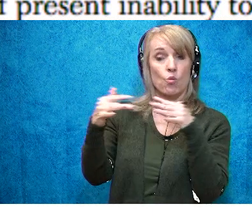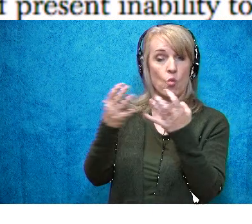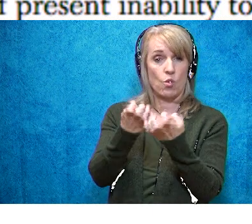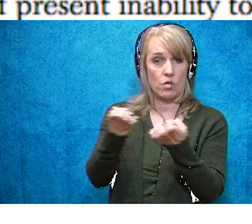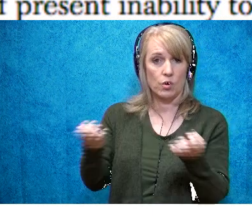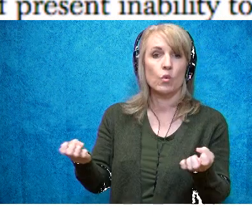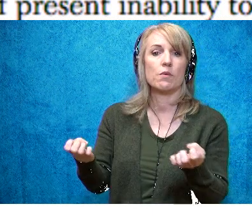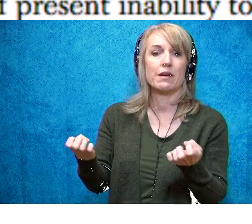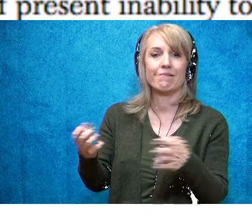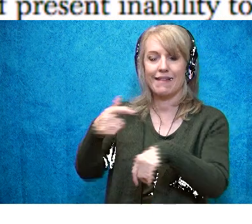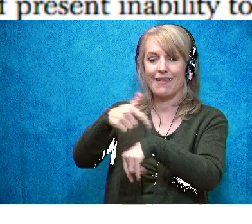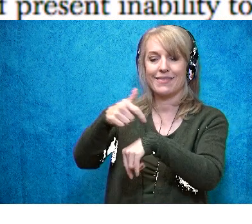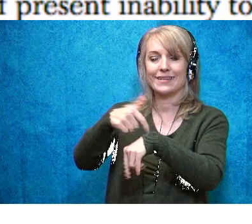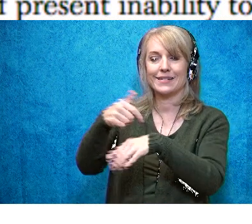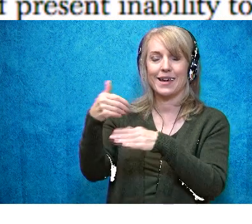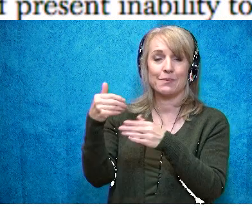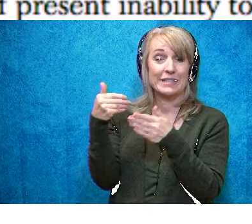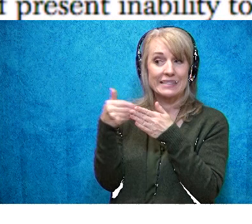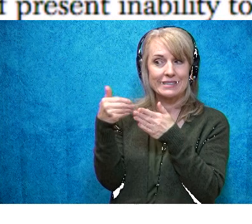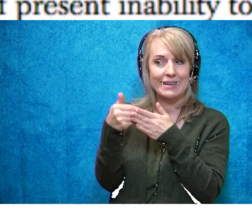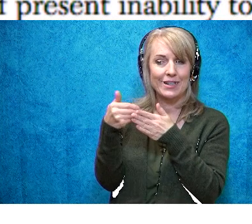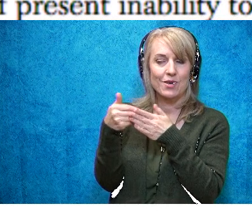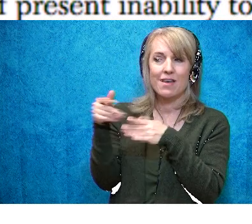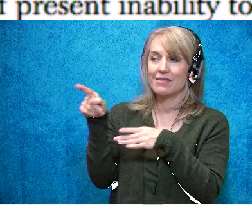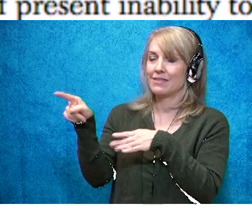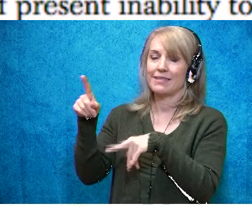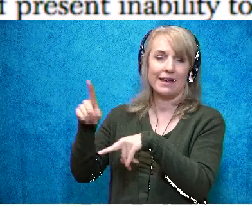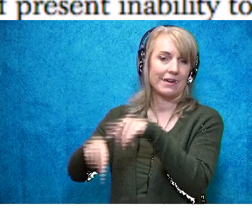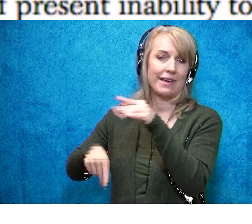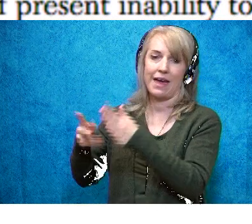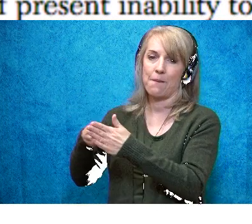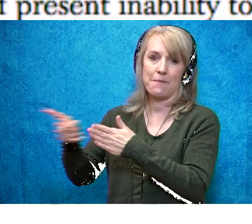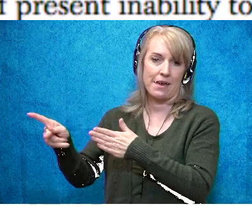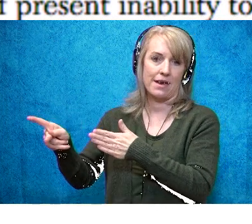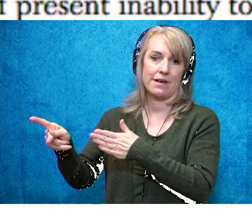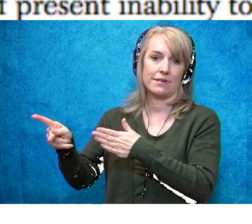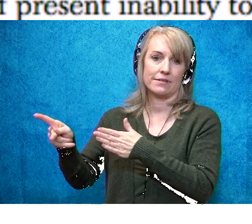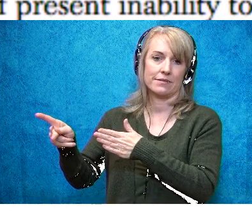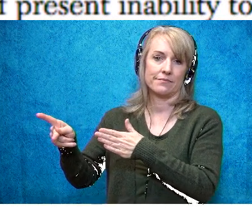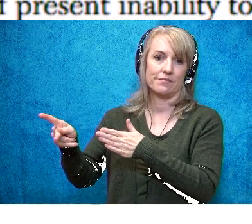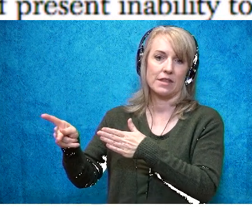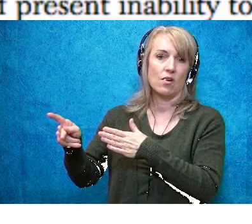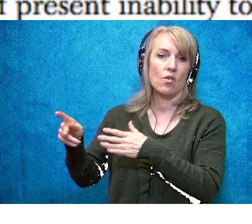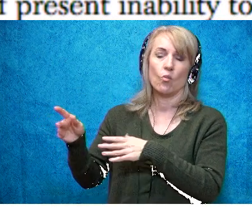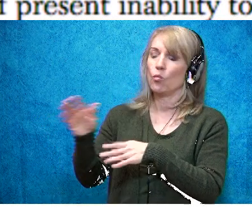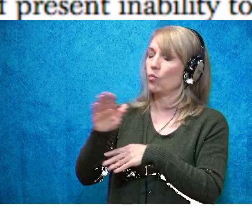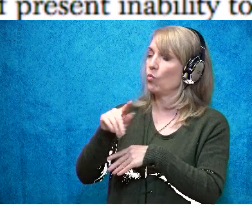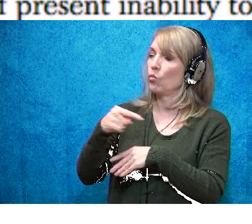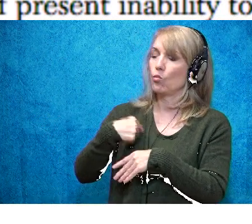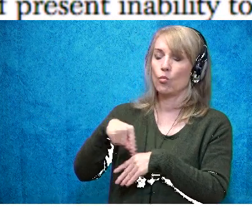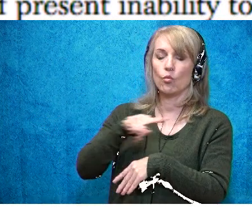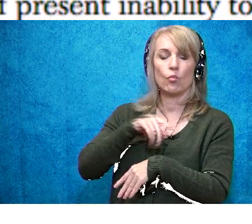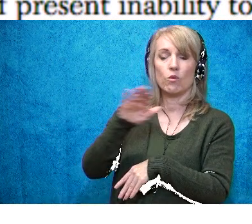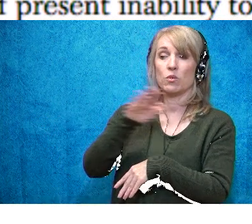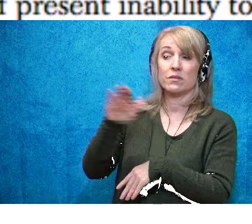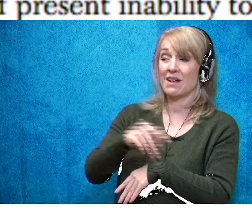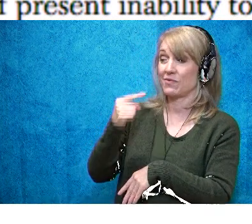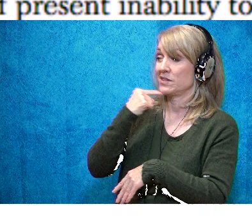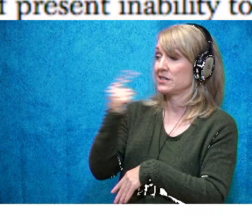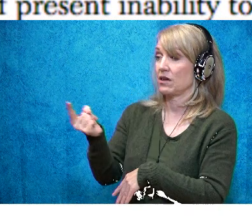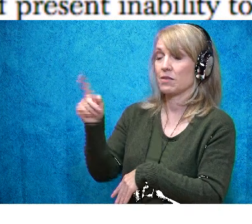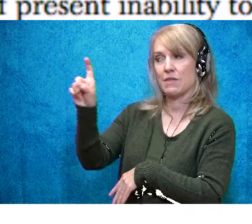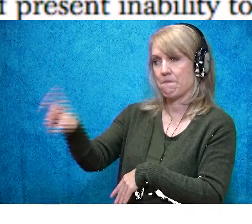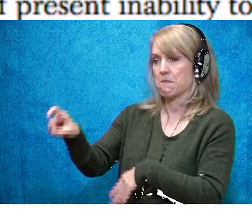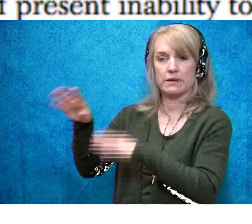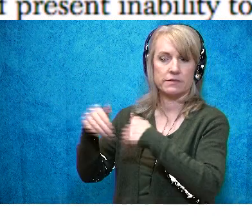for them all in ready cash. We cannot and we will not tell them they must surrender merely because of present